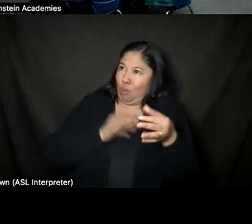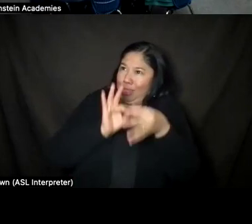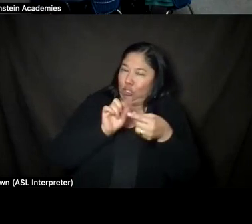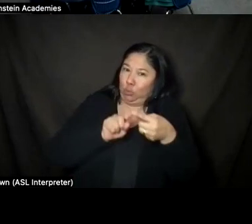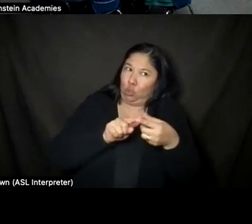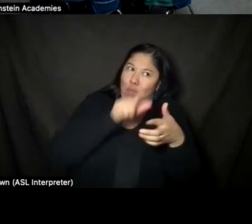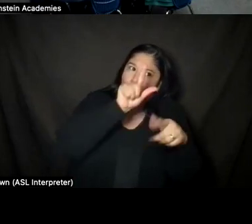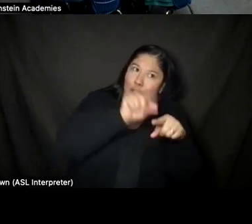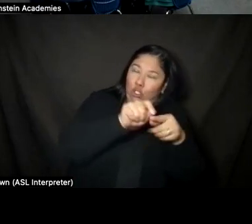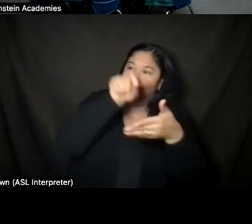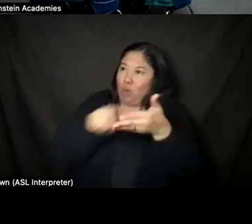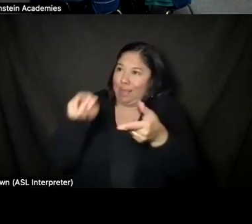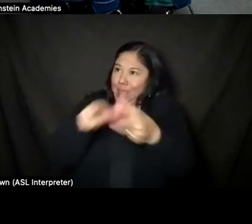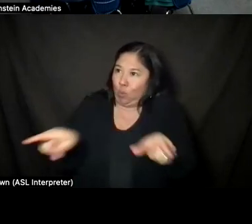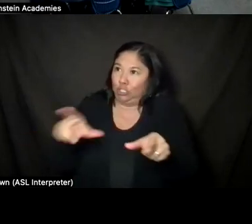and